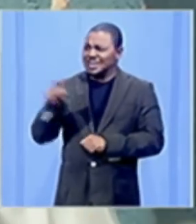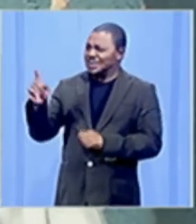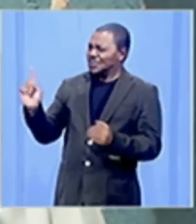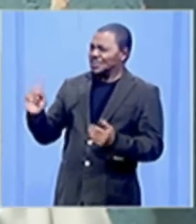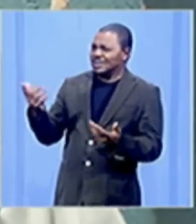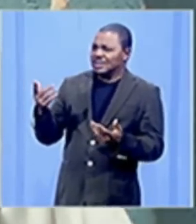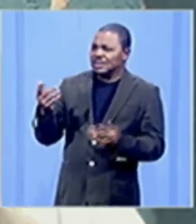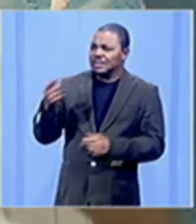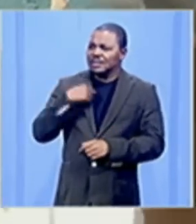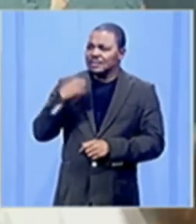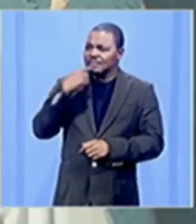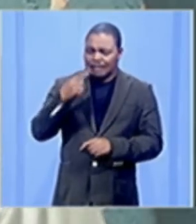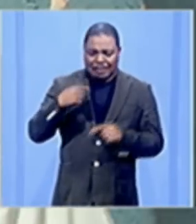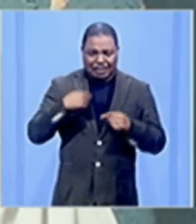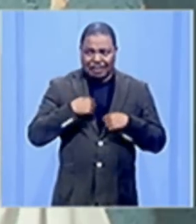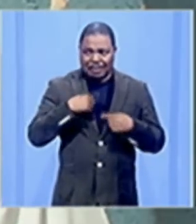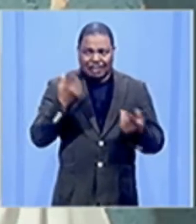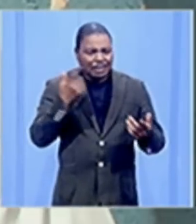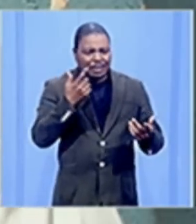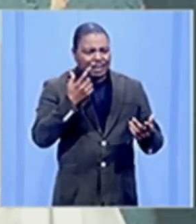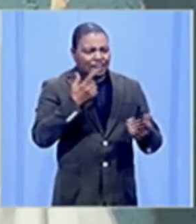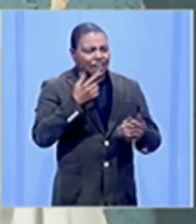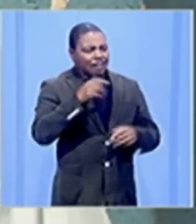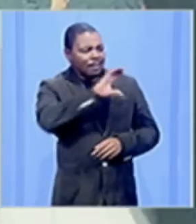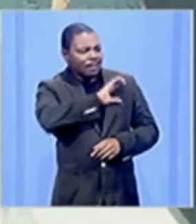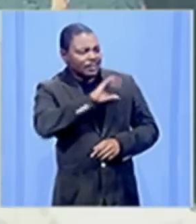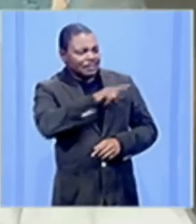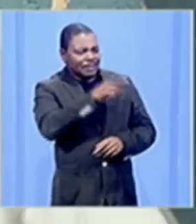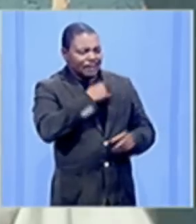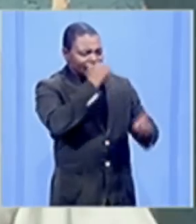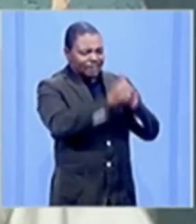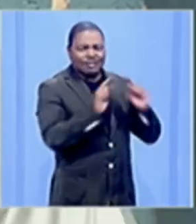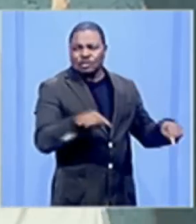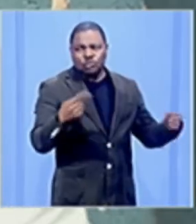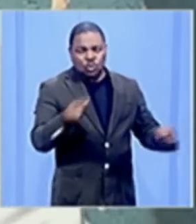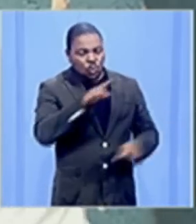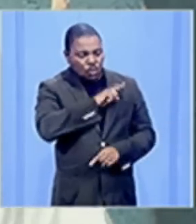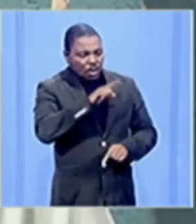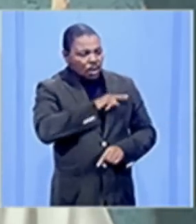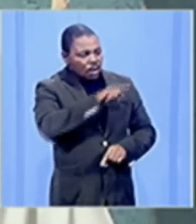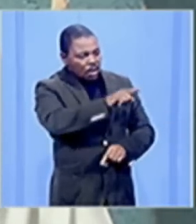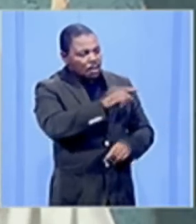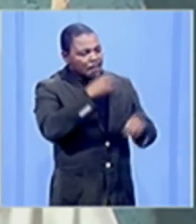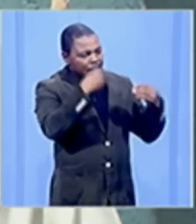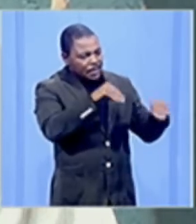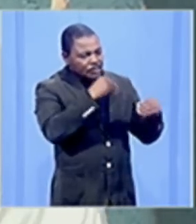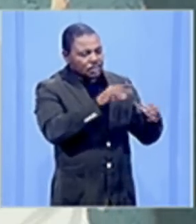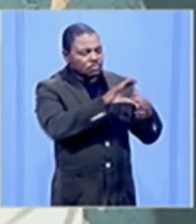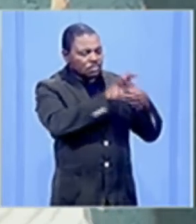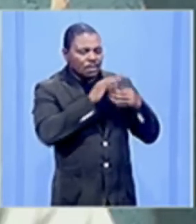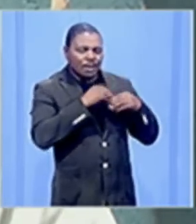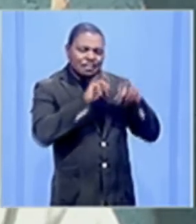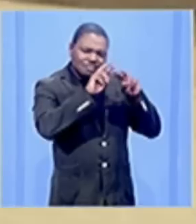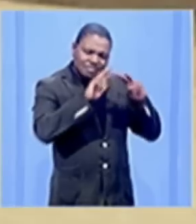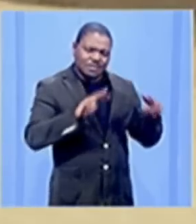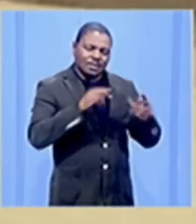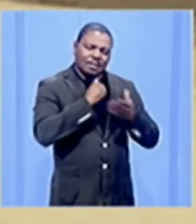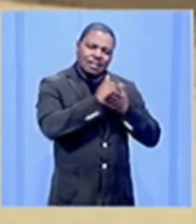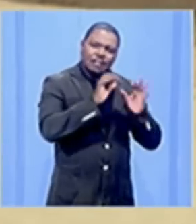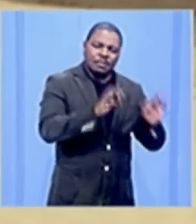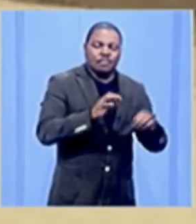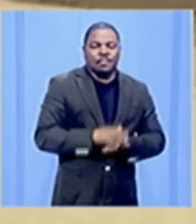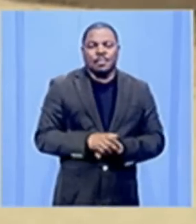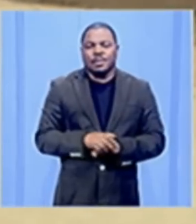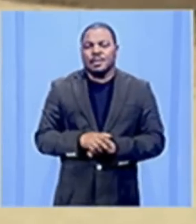I was selling, I can't kill my customer. I'm working to my customer, I'm working to people, I'm helping people. Badudi